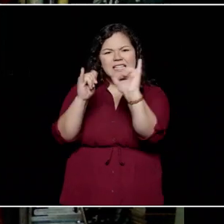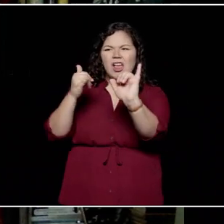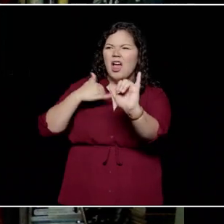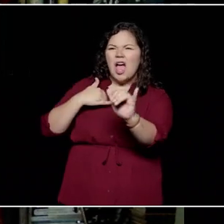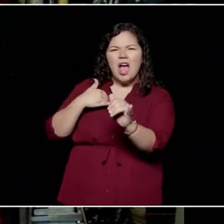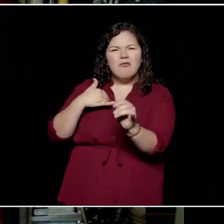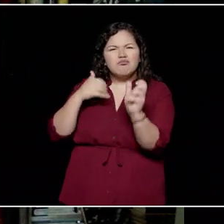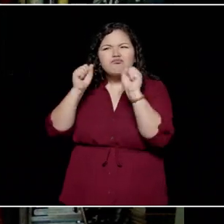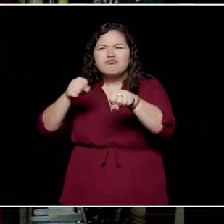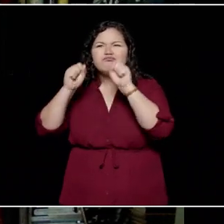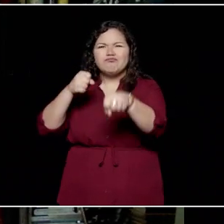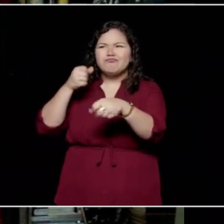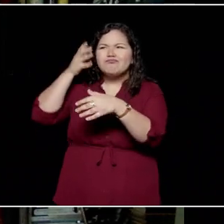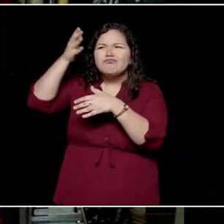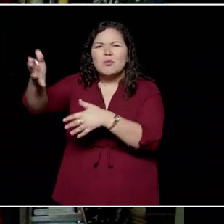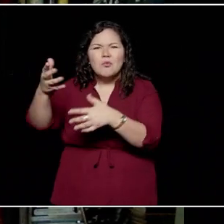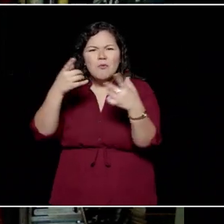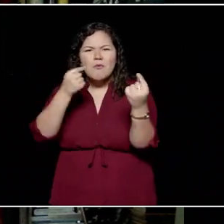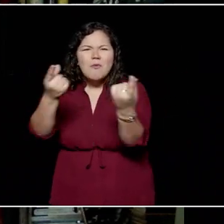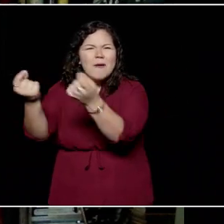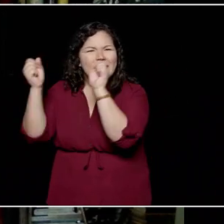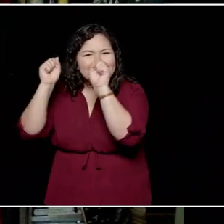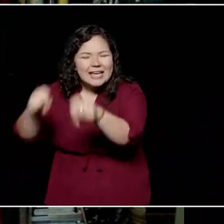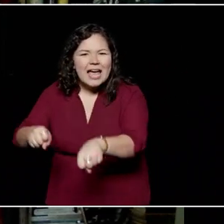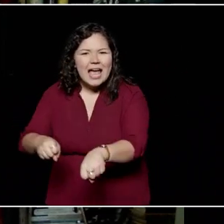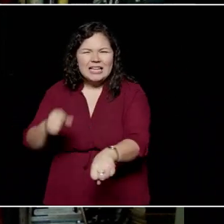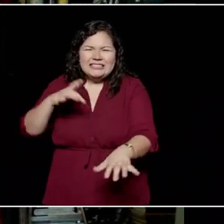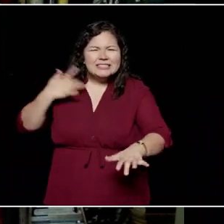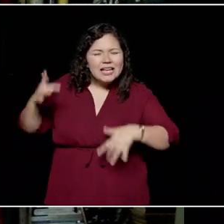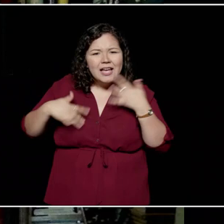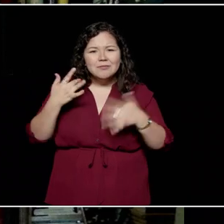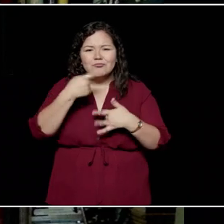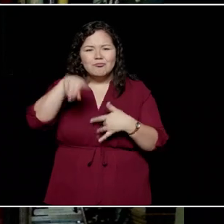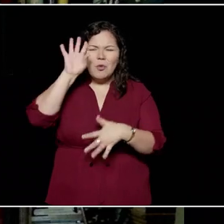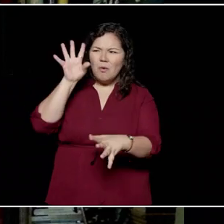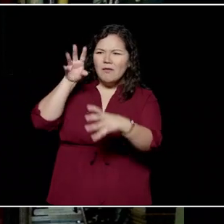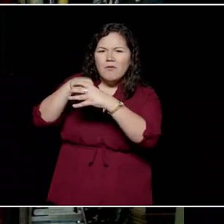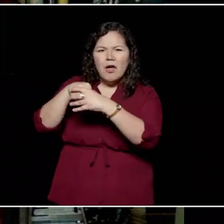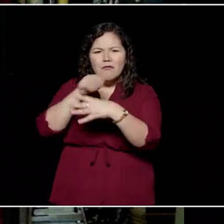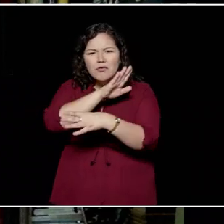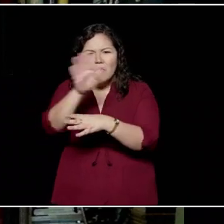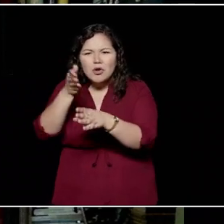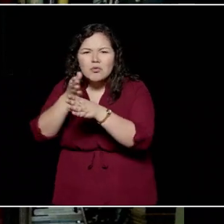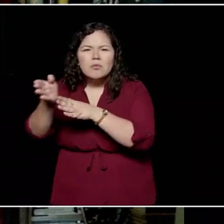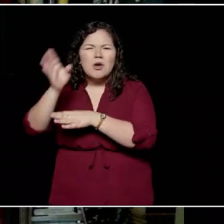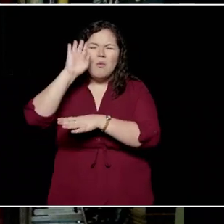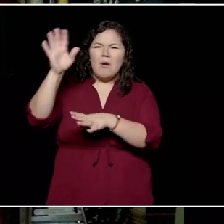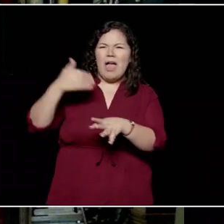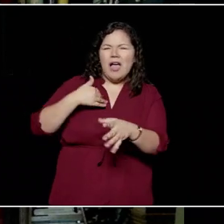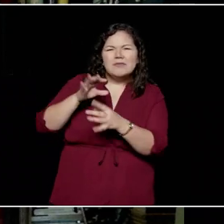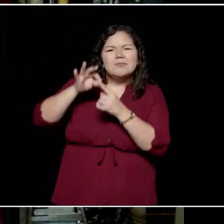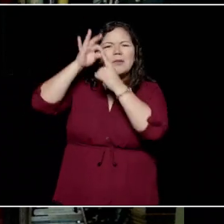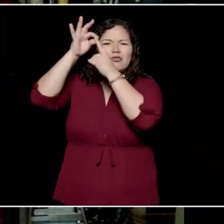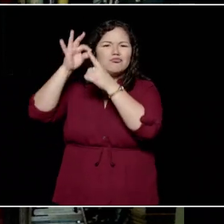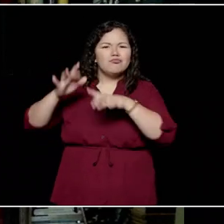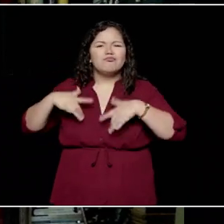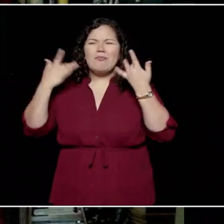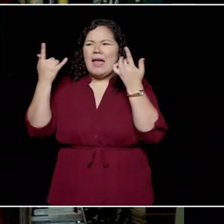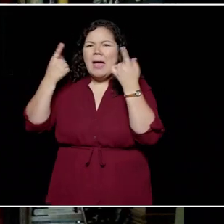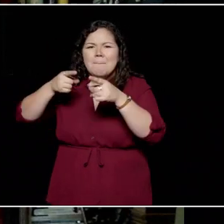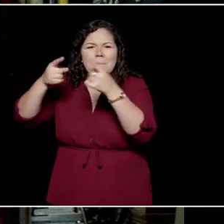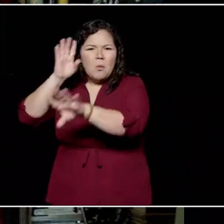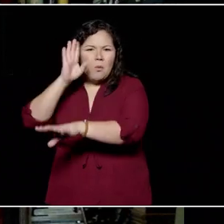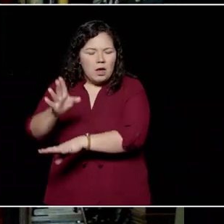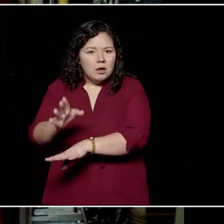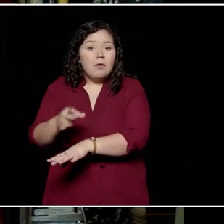even exist today. How exciting is that? And all of you will end up doing things you never imagined. I know that's been true in